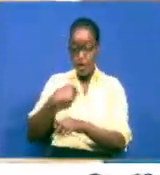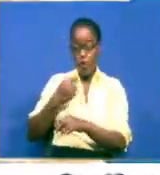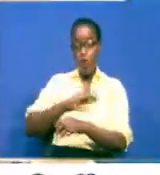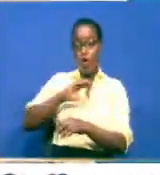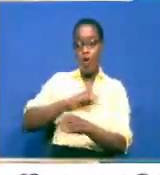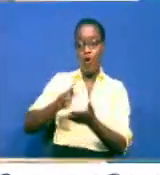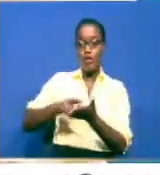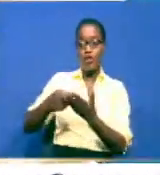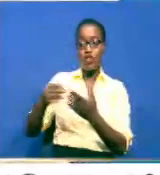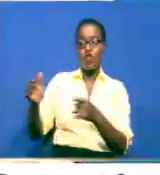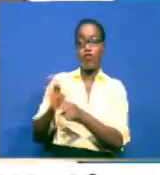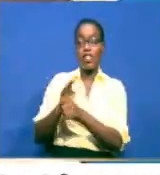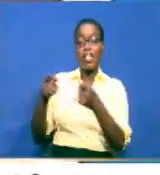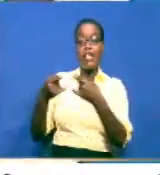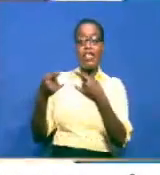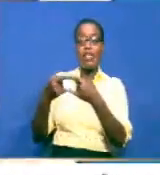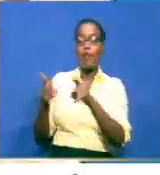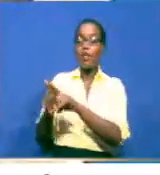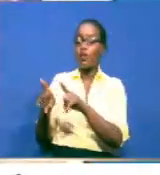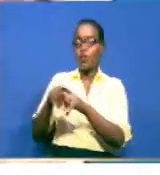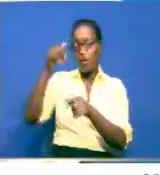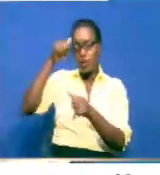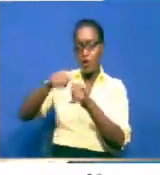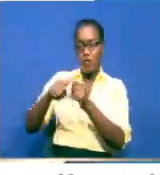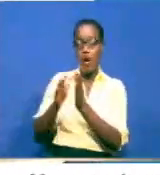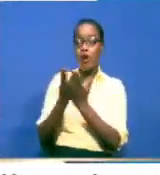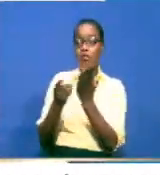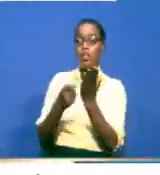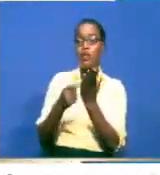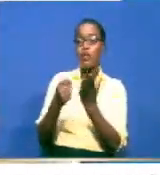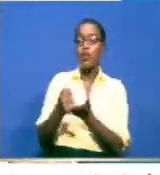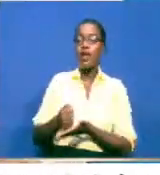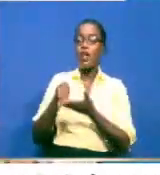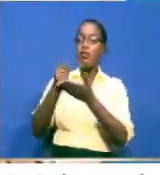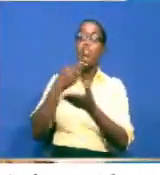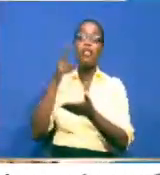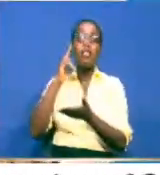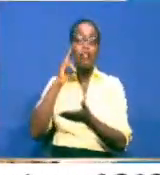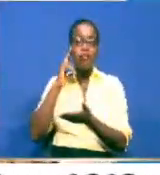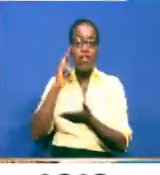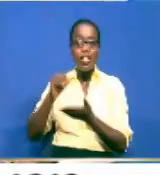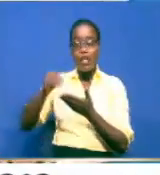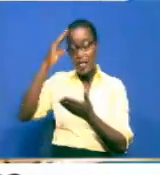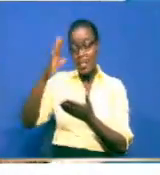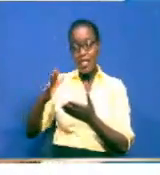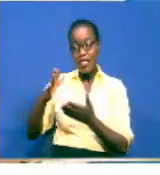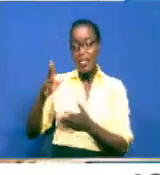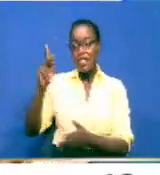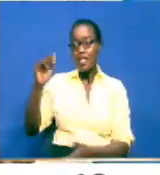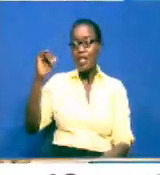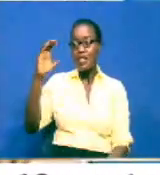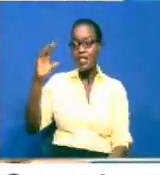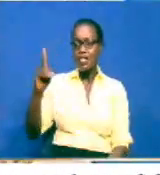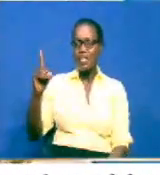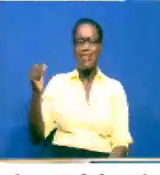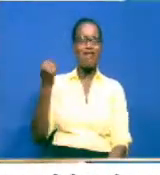gap. Mm-hmm. I remember also developing books in Kiswahili to help the deaf learners. We took them to KICD. KICD